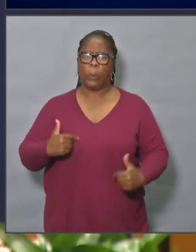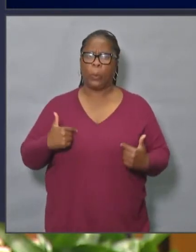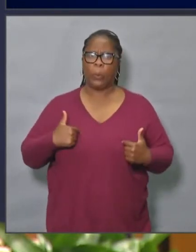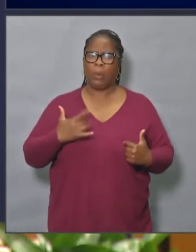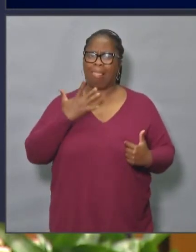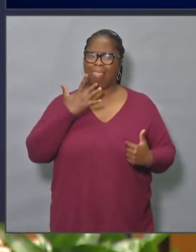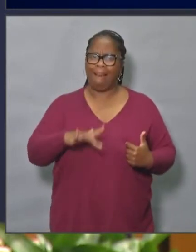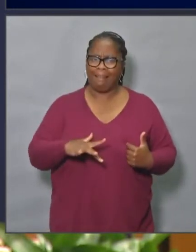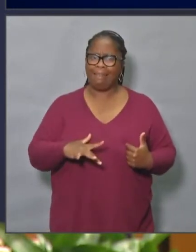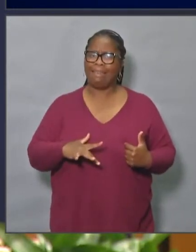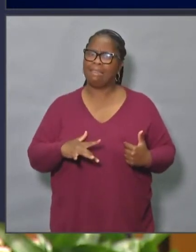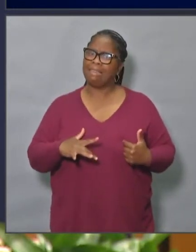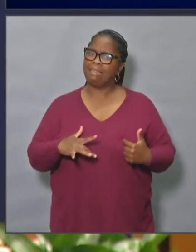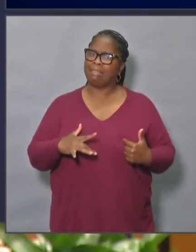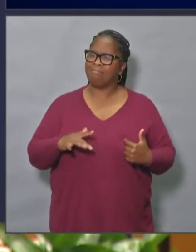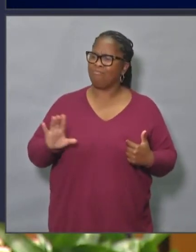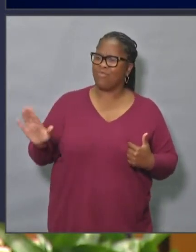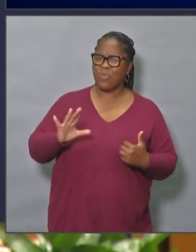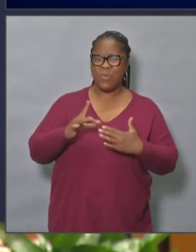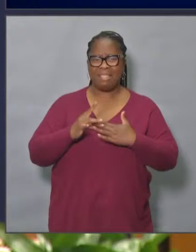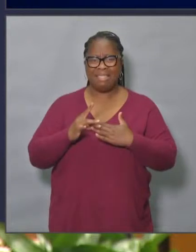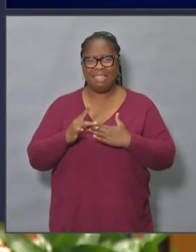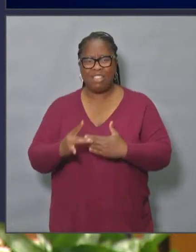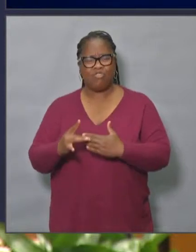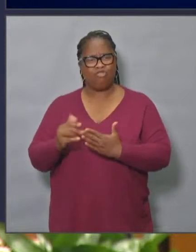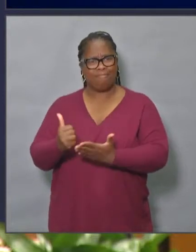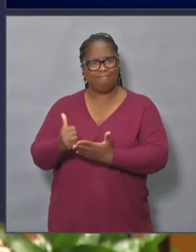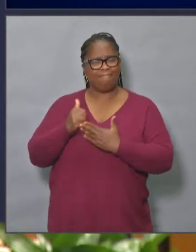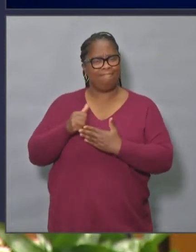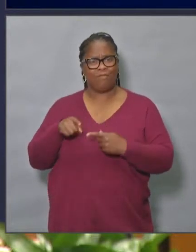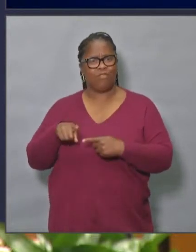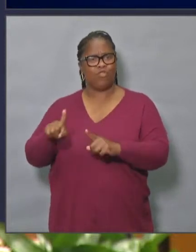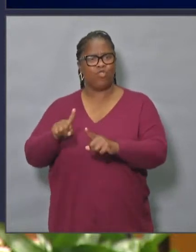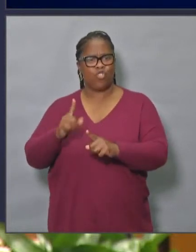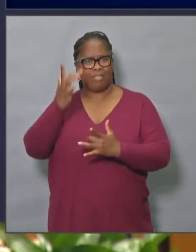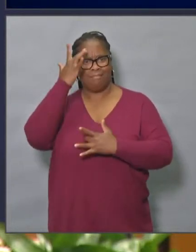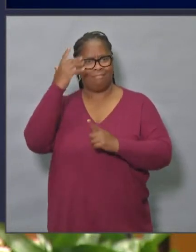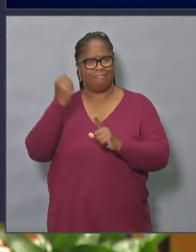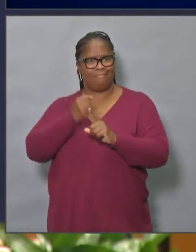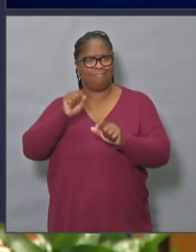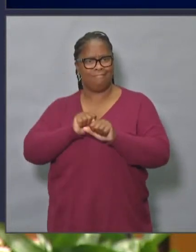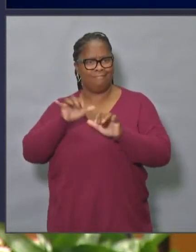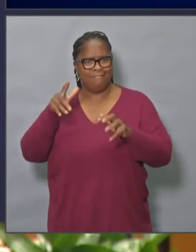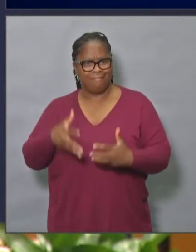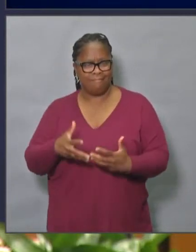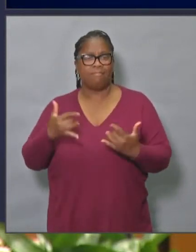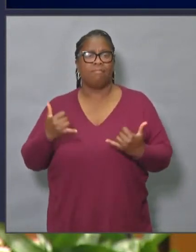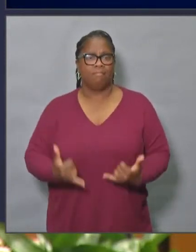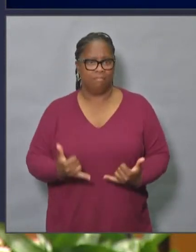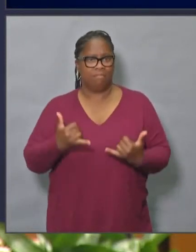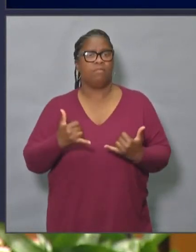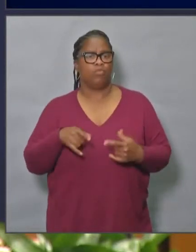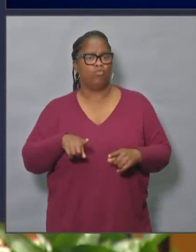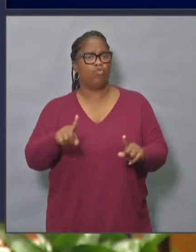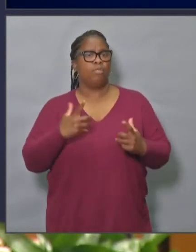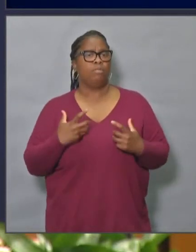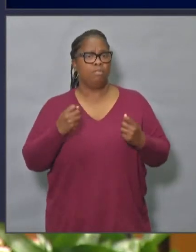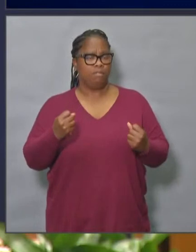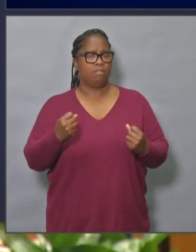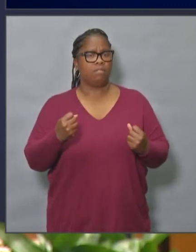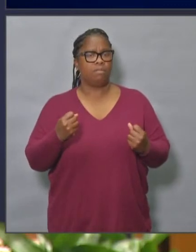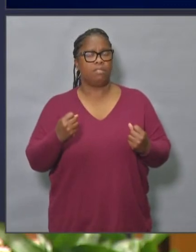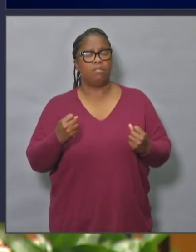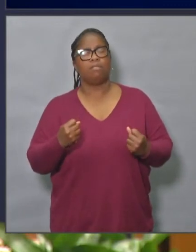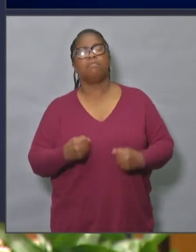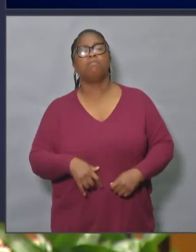your leadership here in the county throughout the pandemic, and especially during our recovery journey. To update you today on